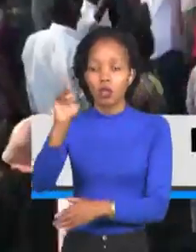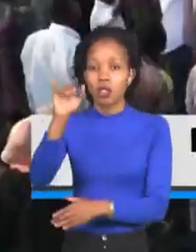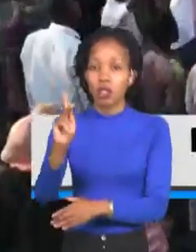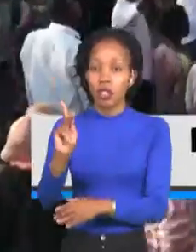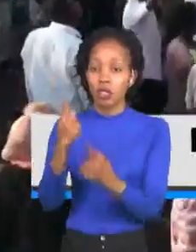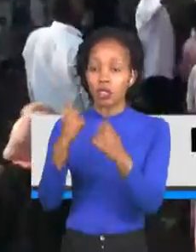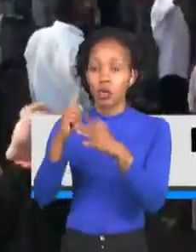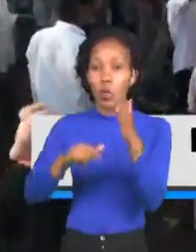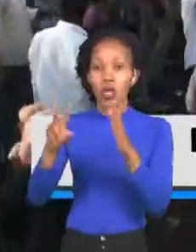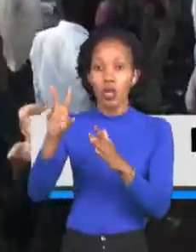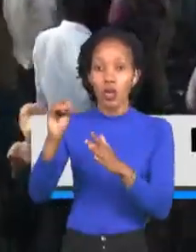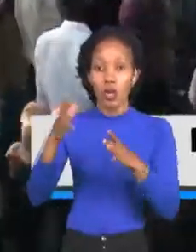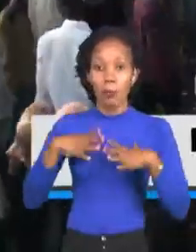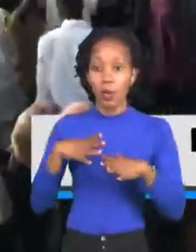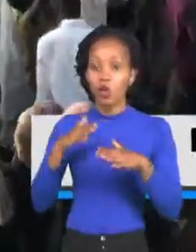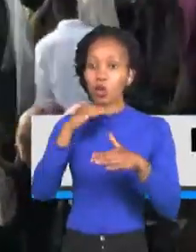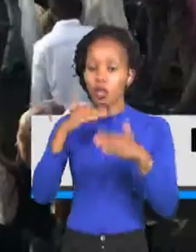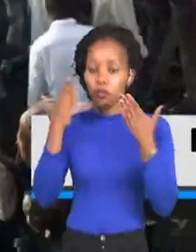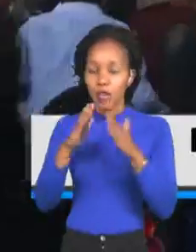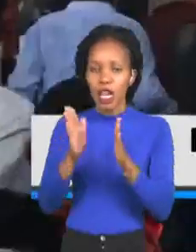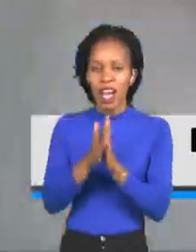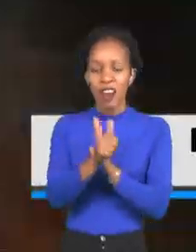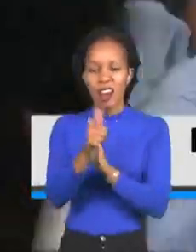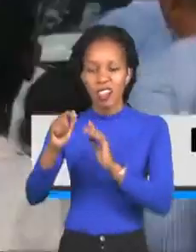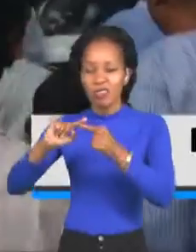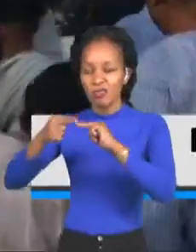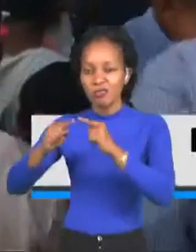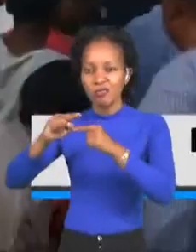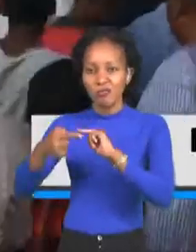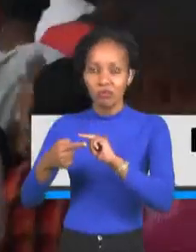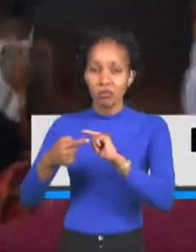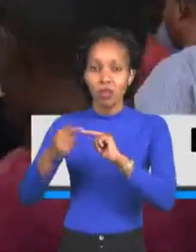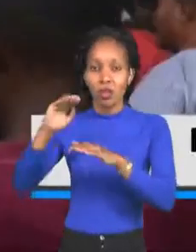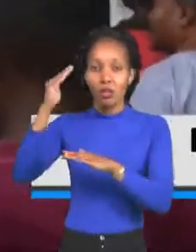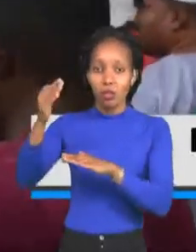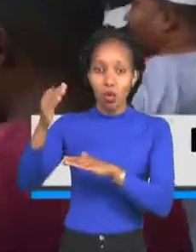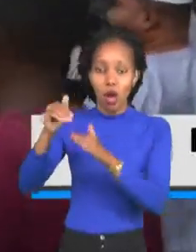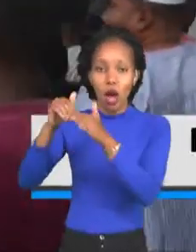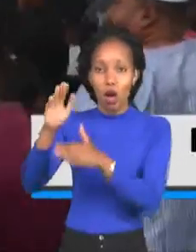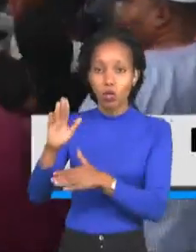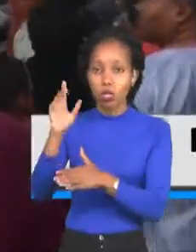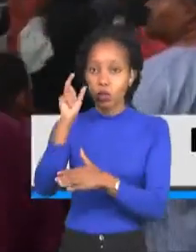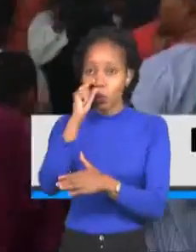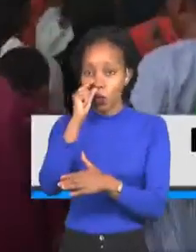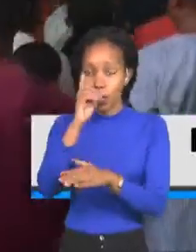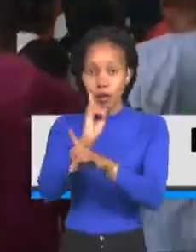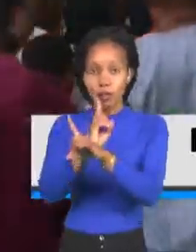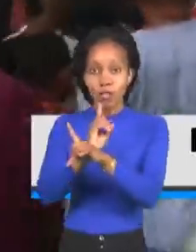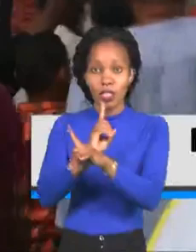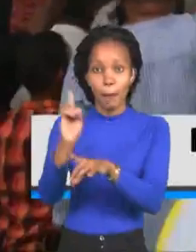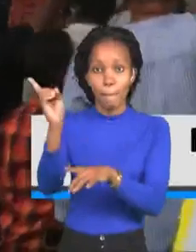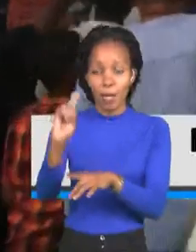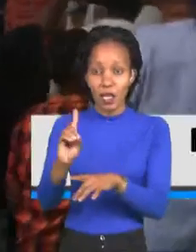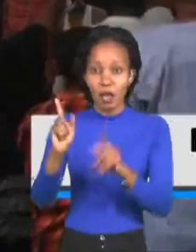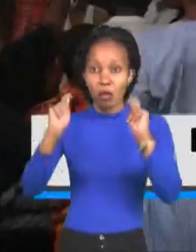said that around 20 people had been killed and dozens wounded in drone attacks on a sit-in outside Sudan's defense ministry by